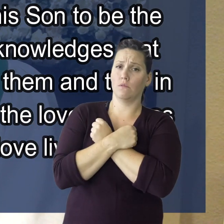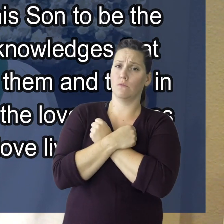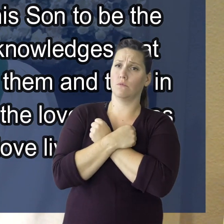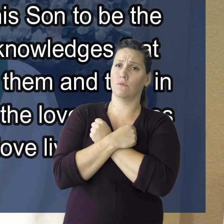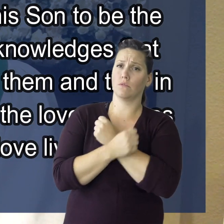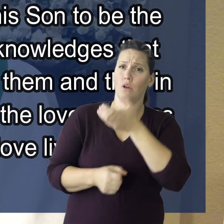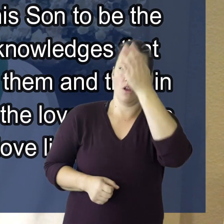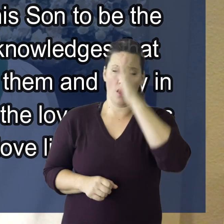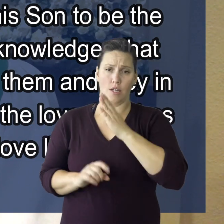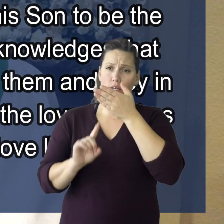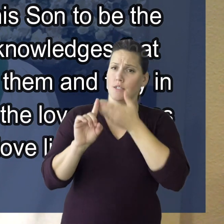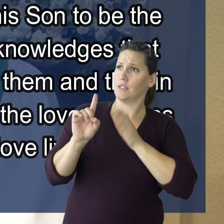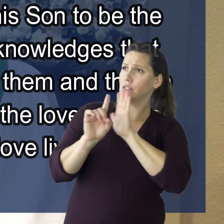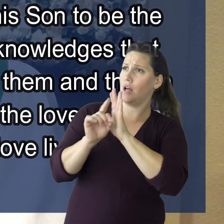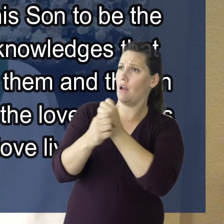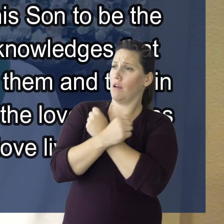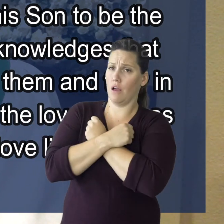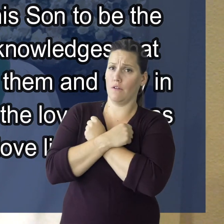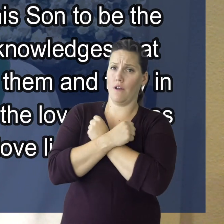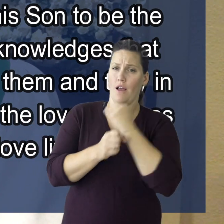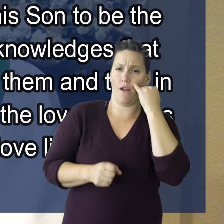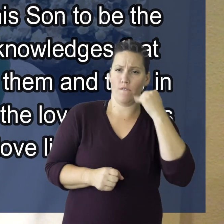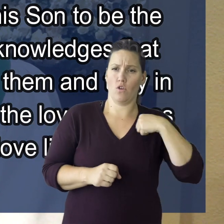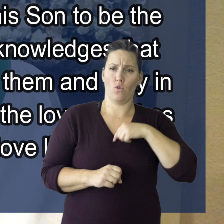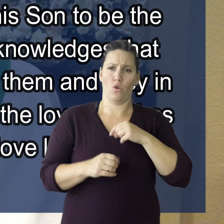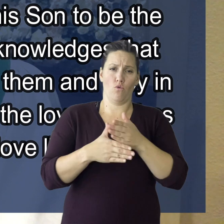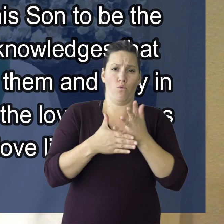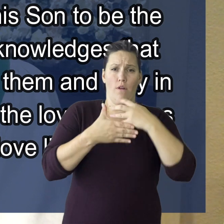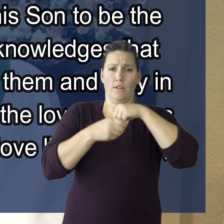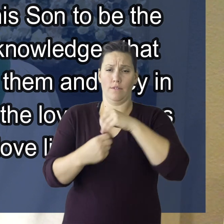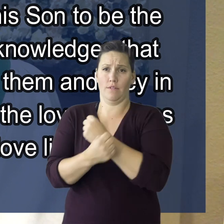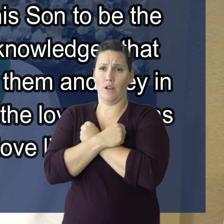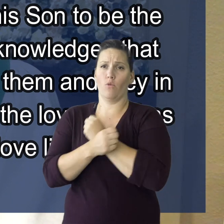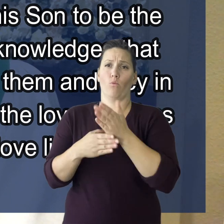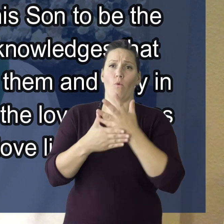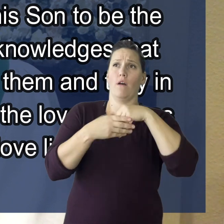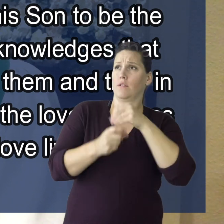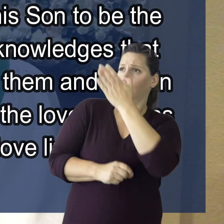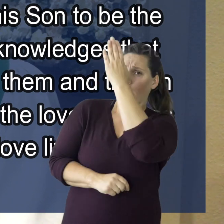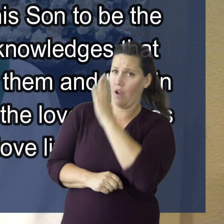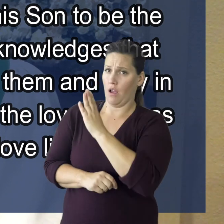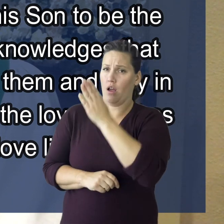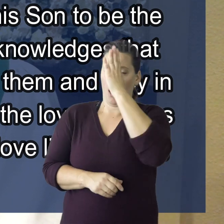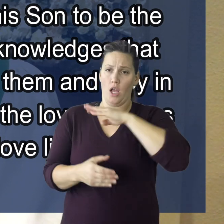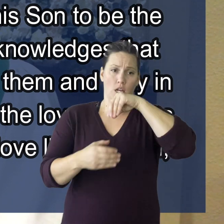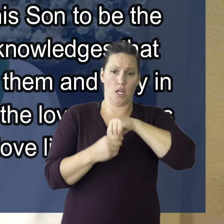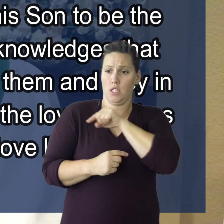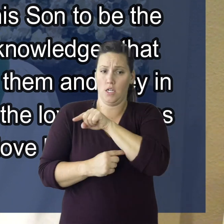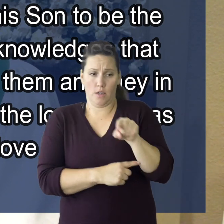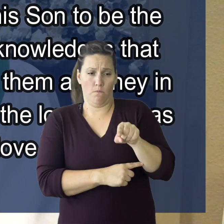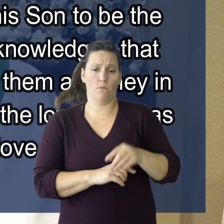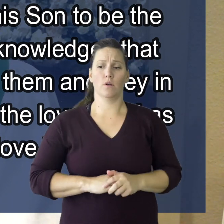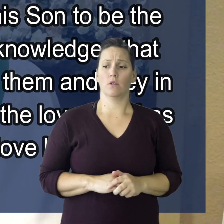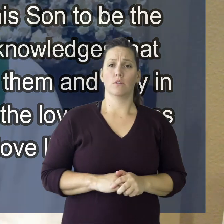us. God is love. Whoever lives in love lives in God and God in